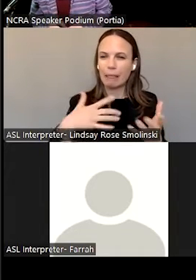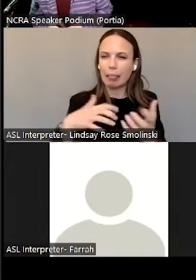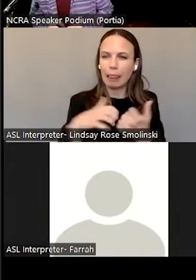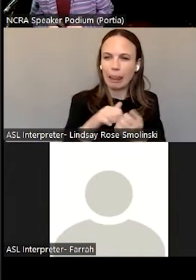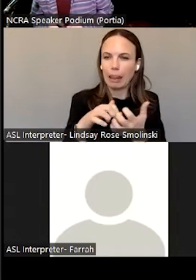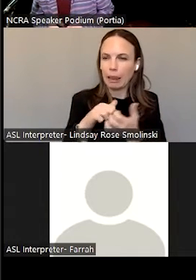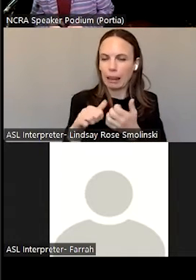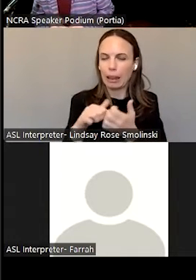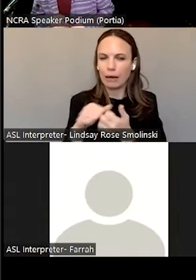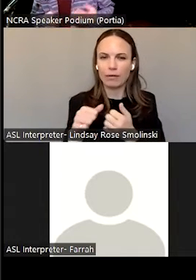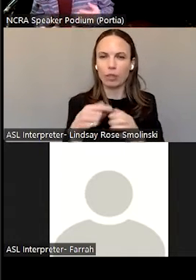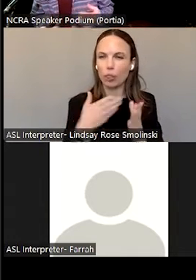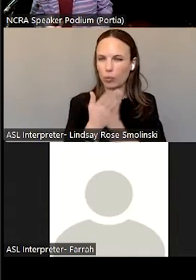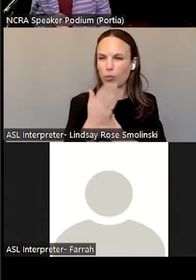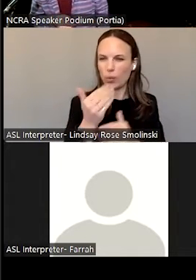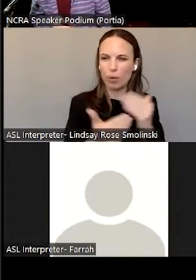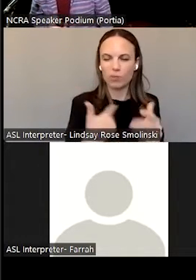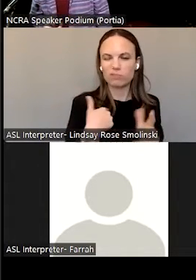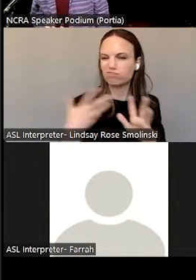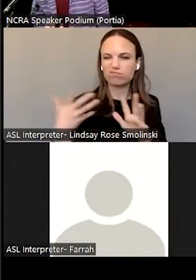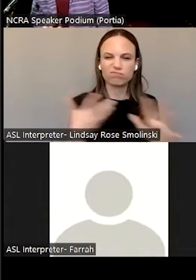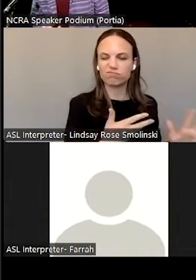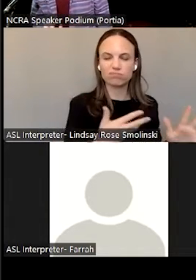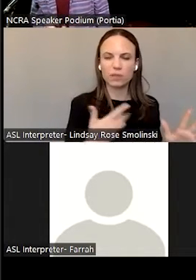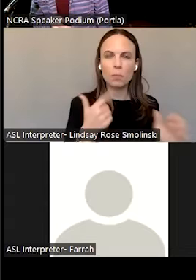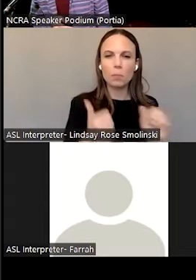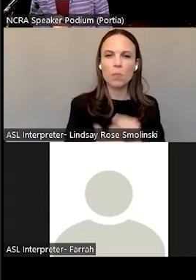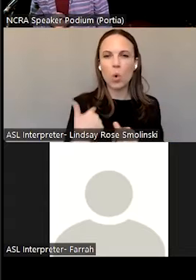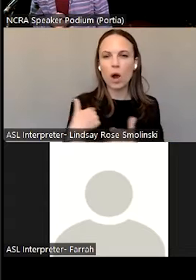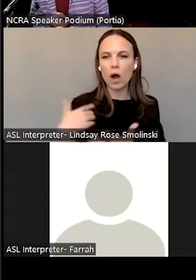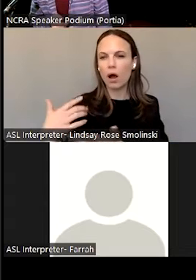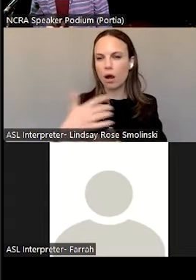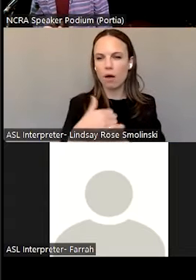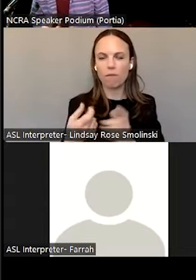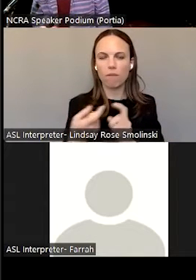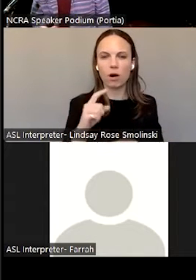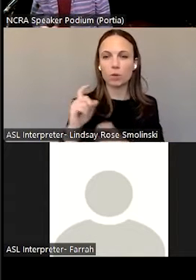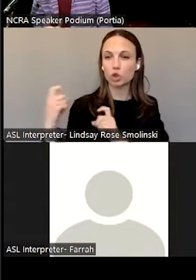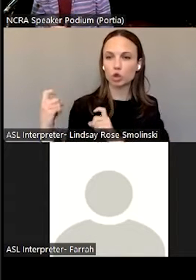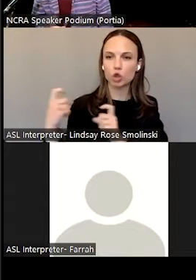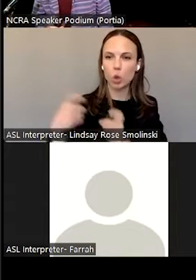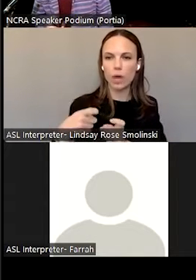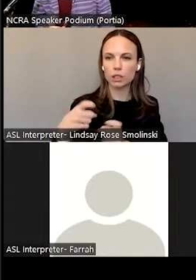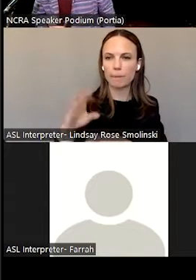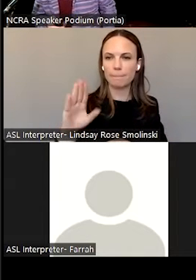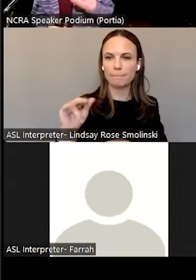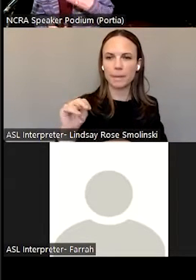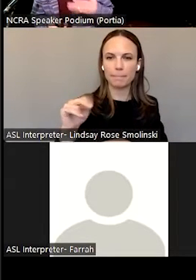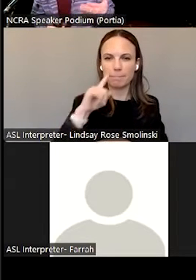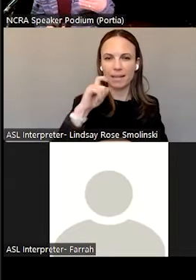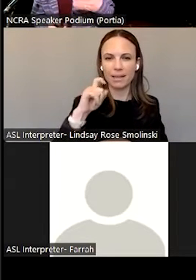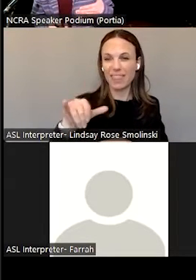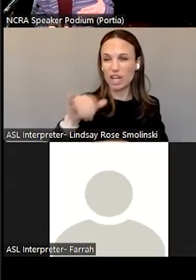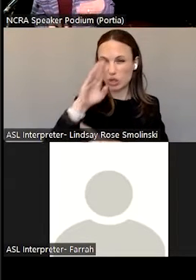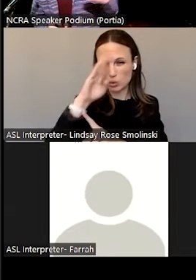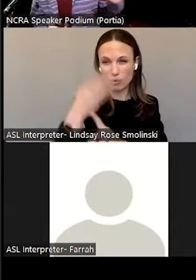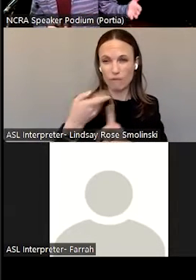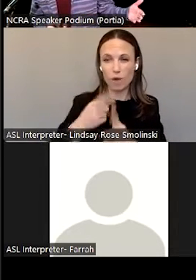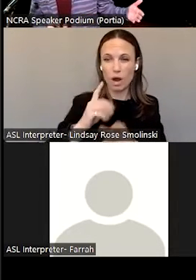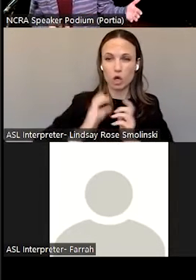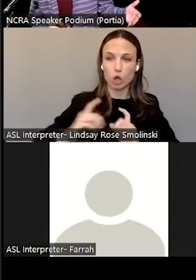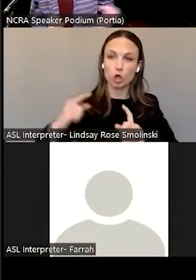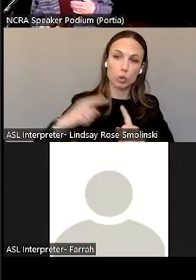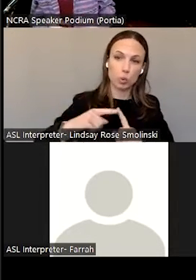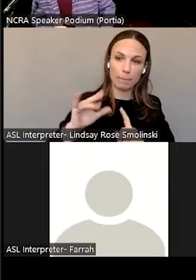process. So we abandoned that, and mostly I get them from the donation bins, because those are direct from consumer to